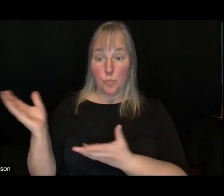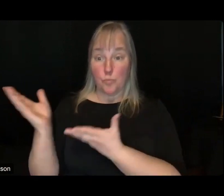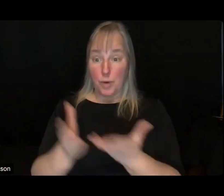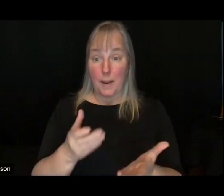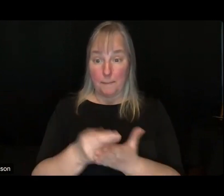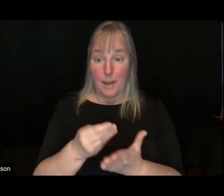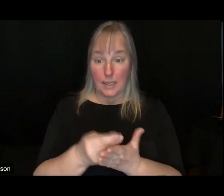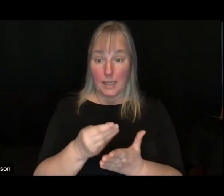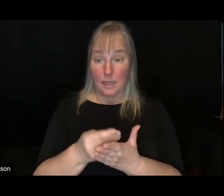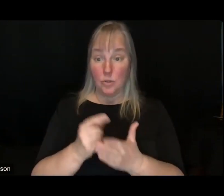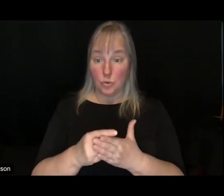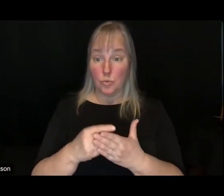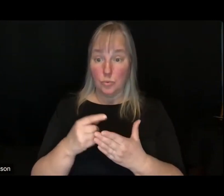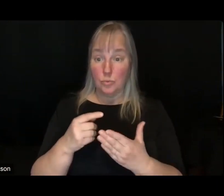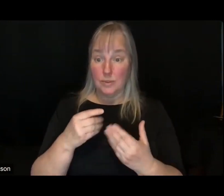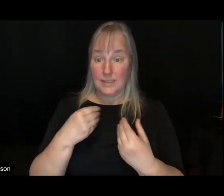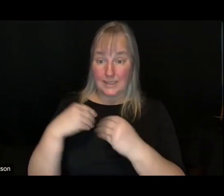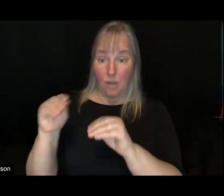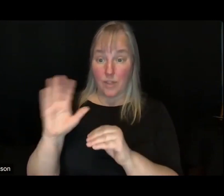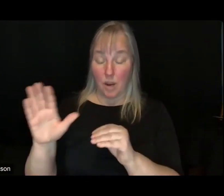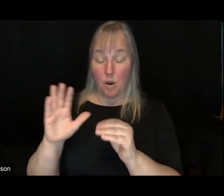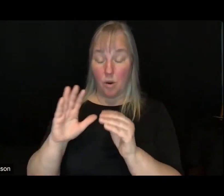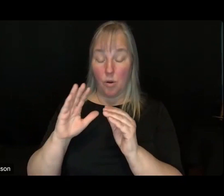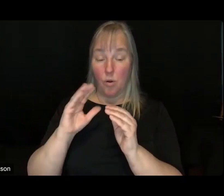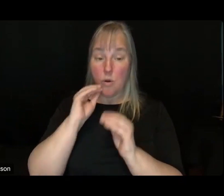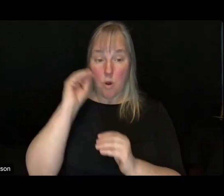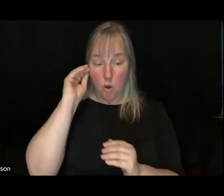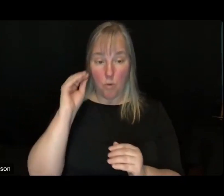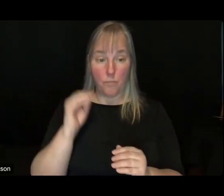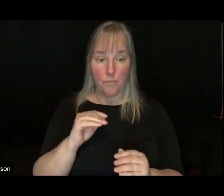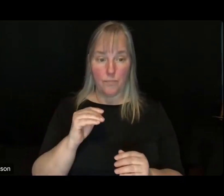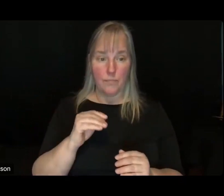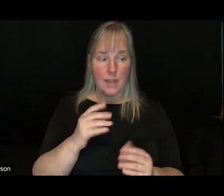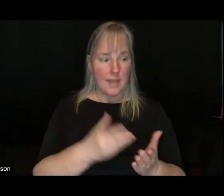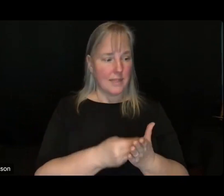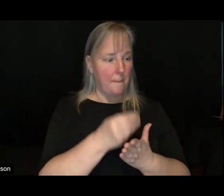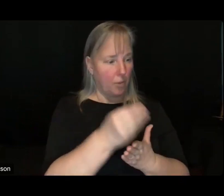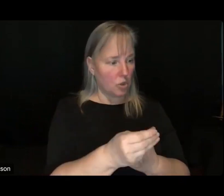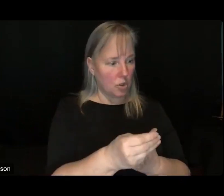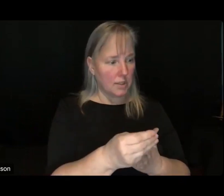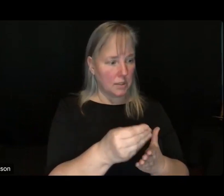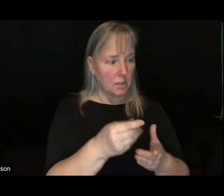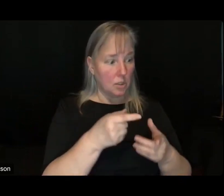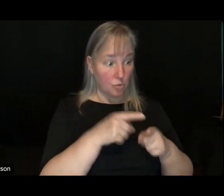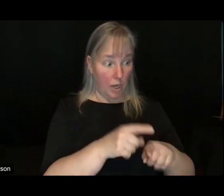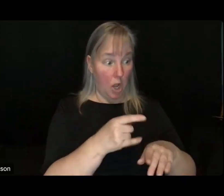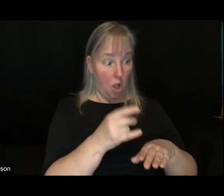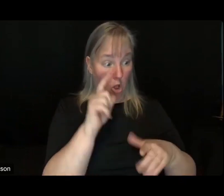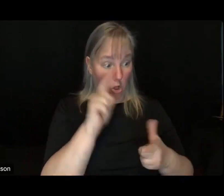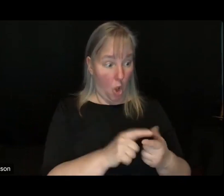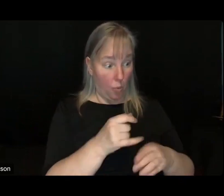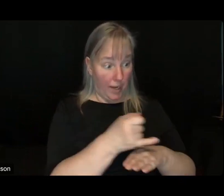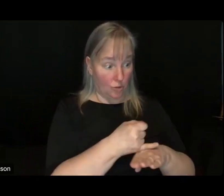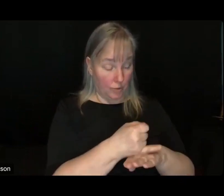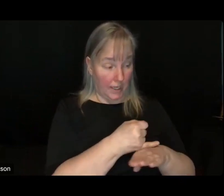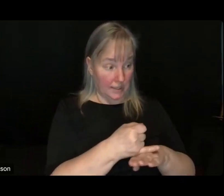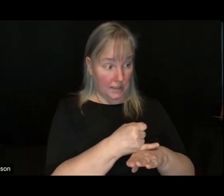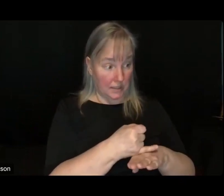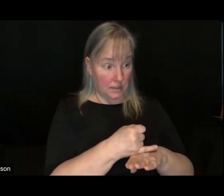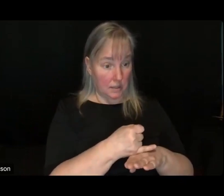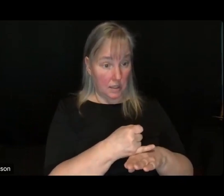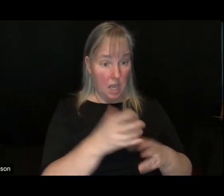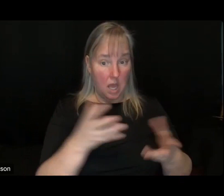is even more interesting. They purchased them at the low interest rates. They went all in